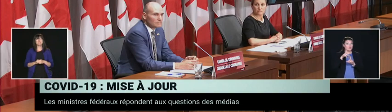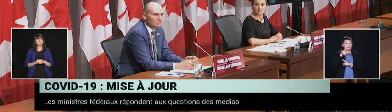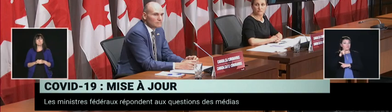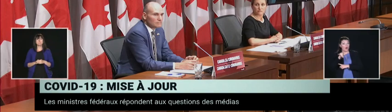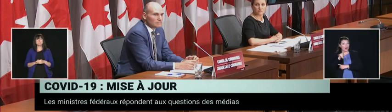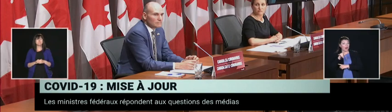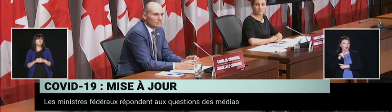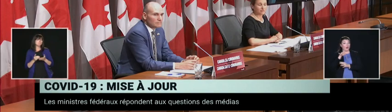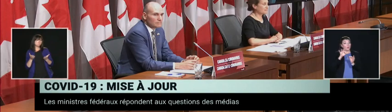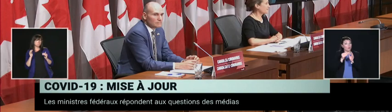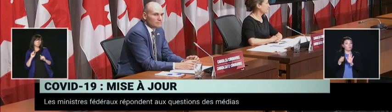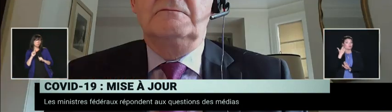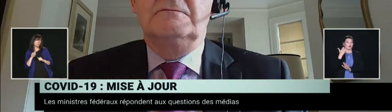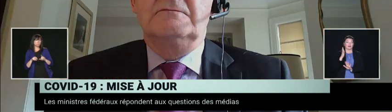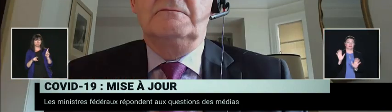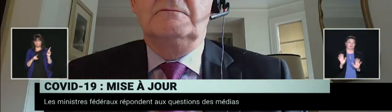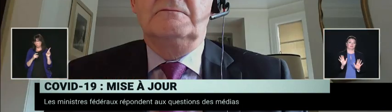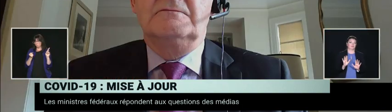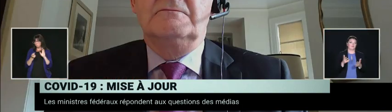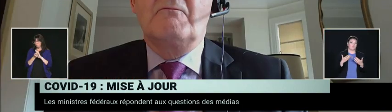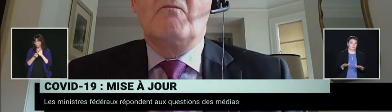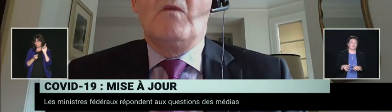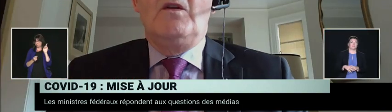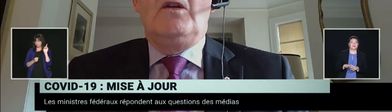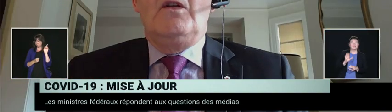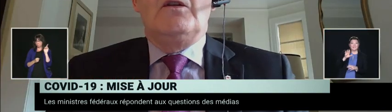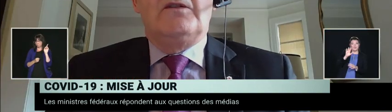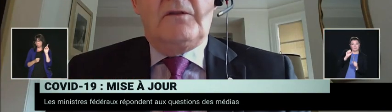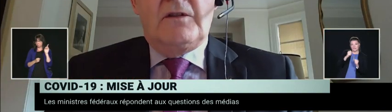Mr. Garneau, could you please repeat that in English as well?